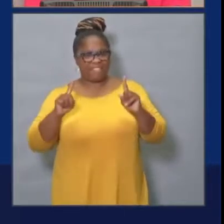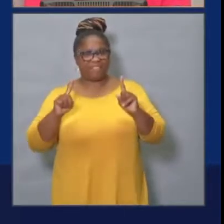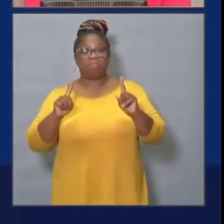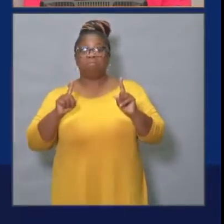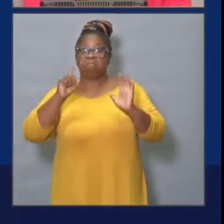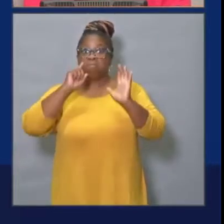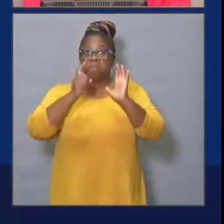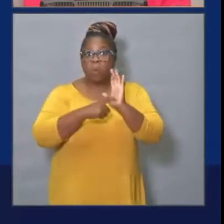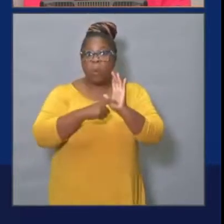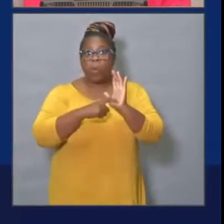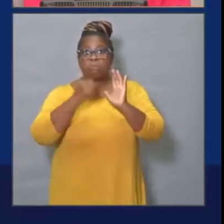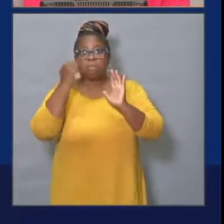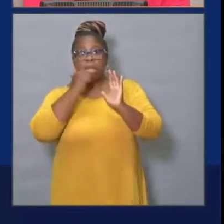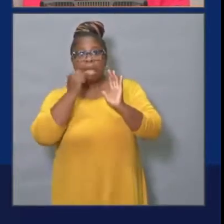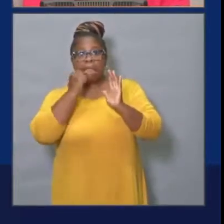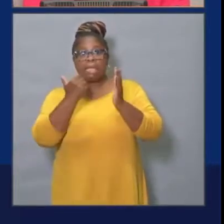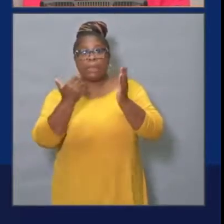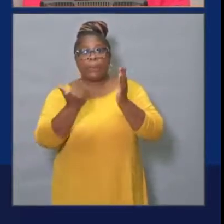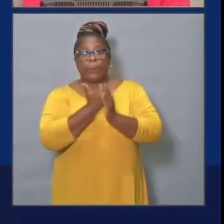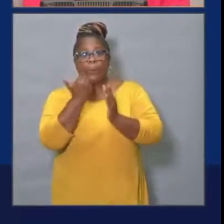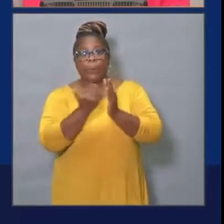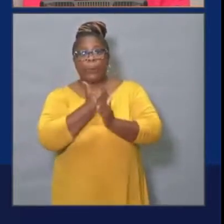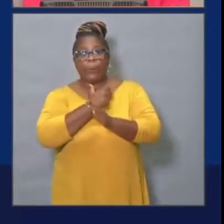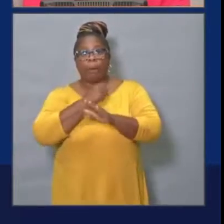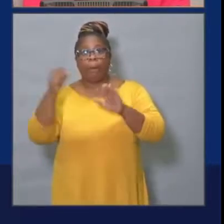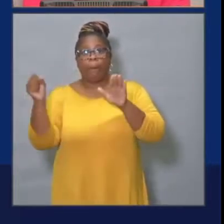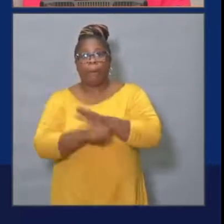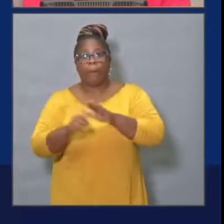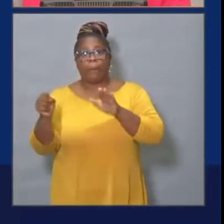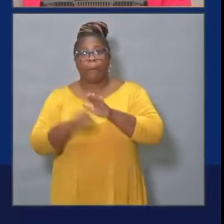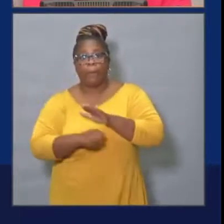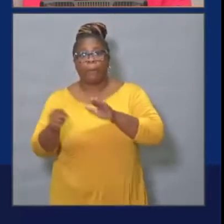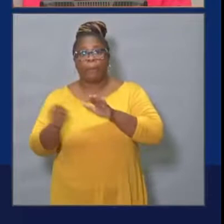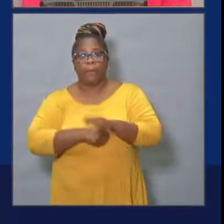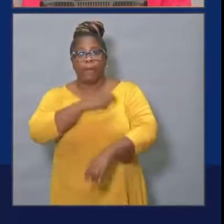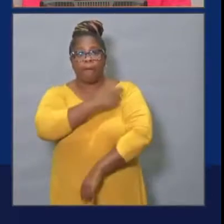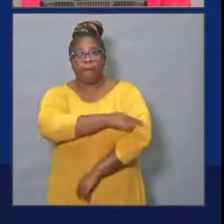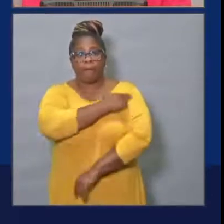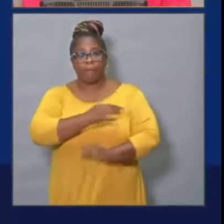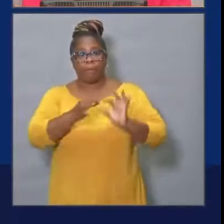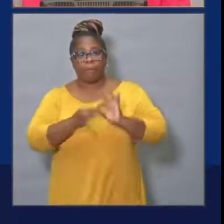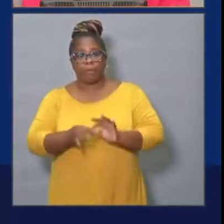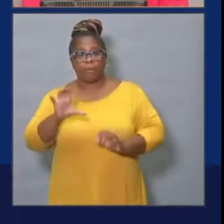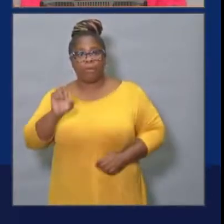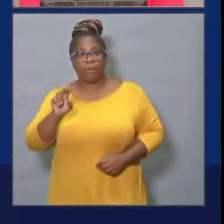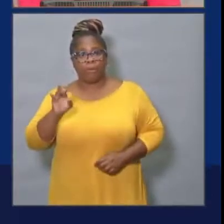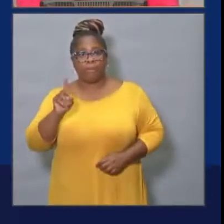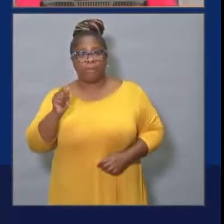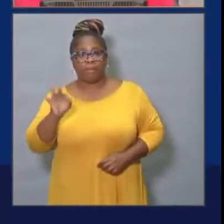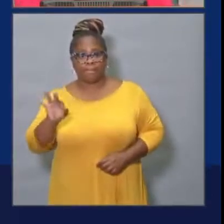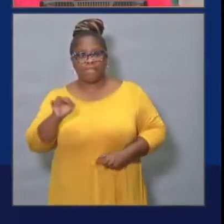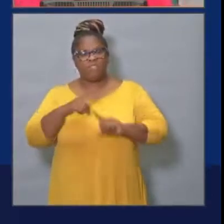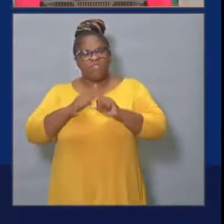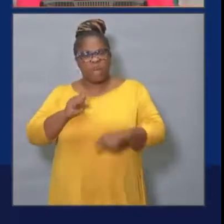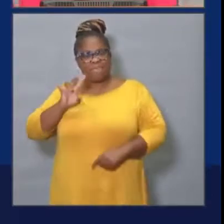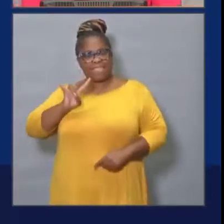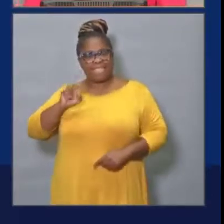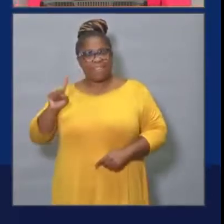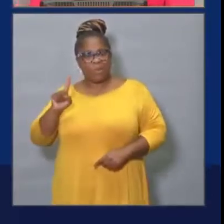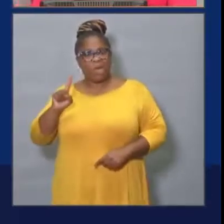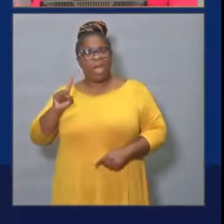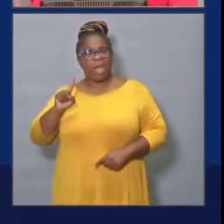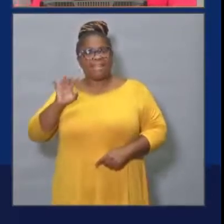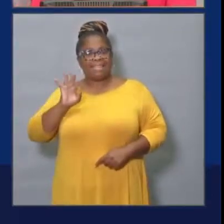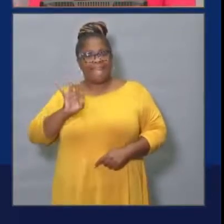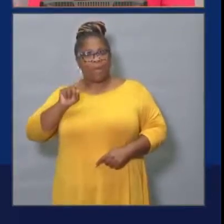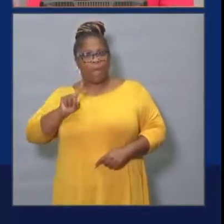off in the number of daily new hospitalizations with COVID-19 among the 70 911 receiving facilities that report their